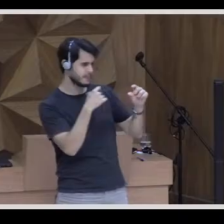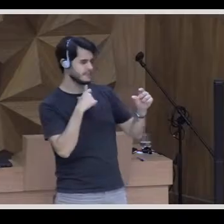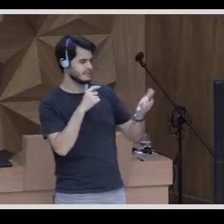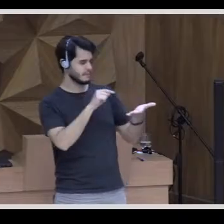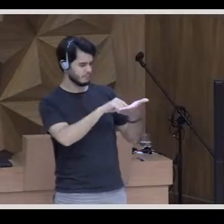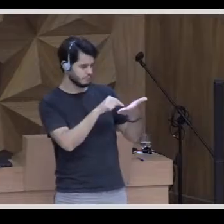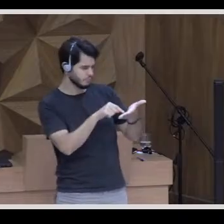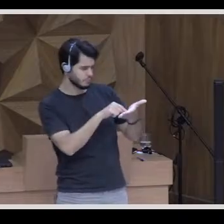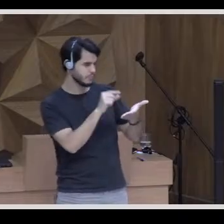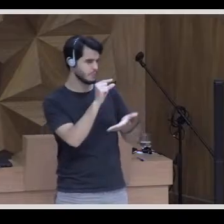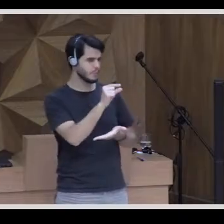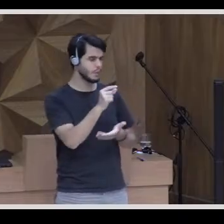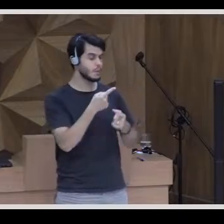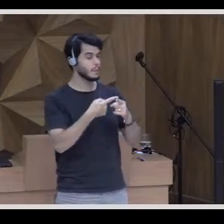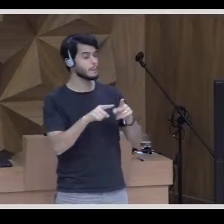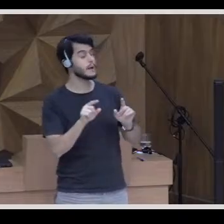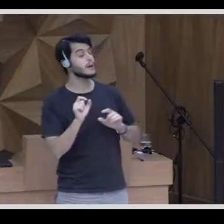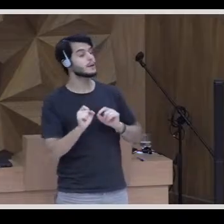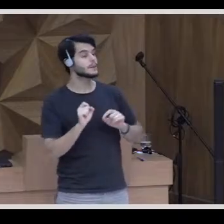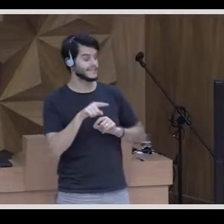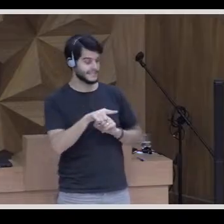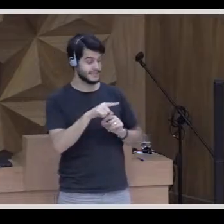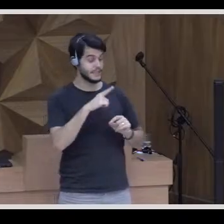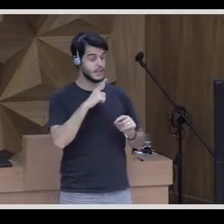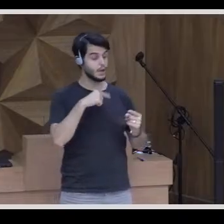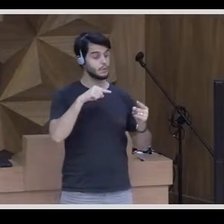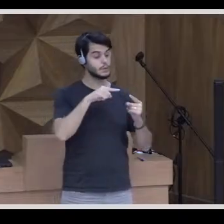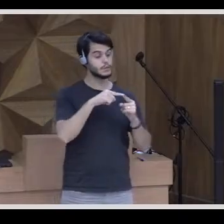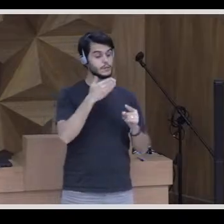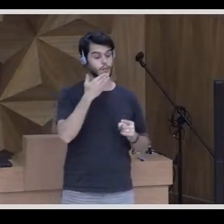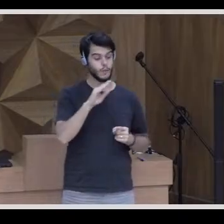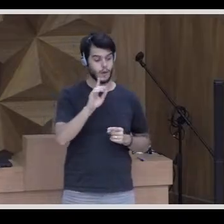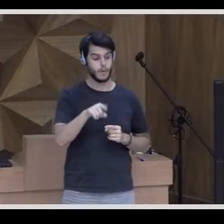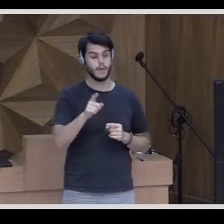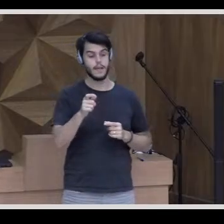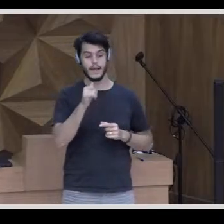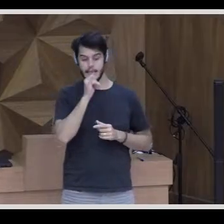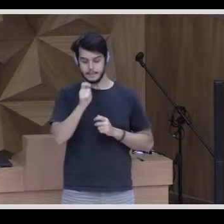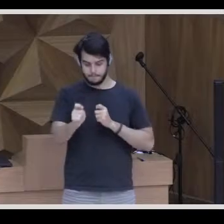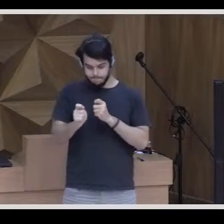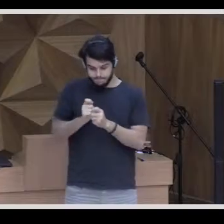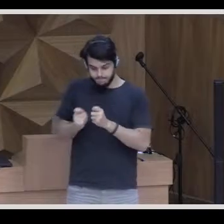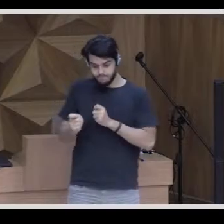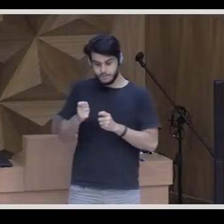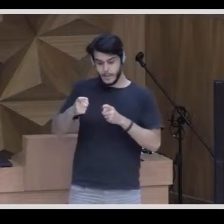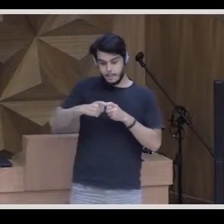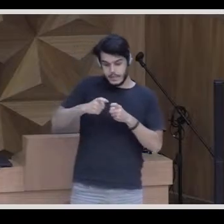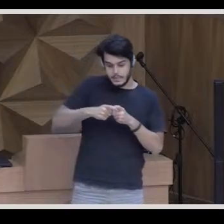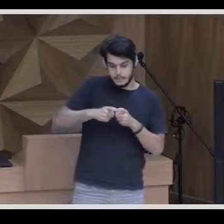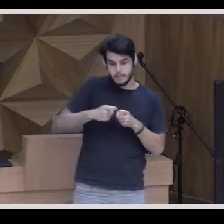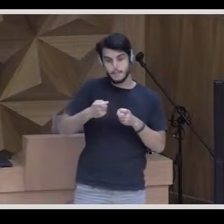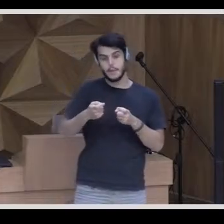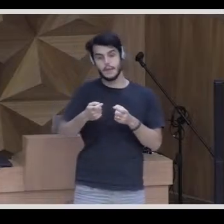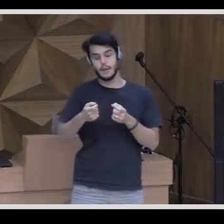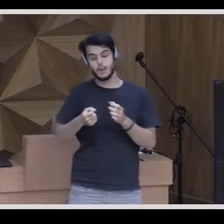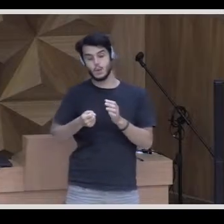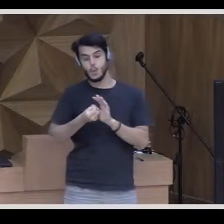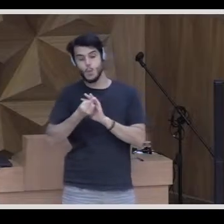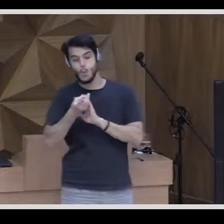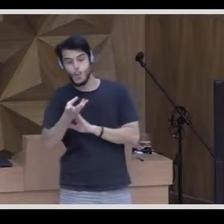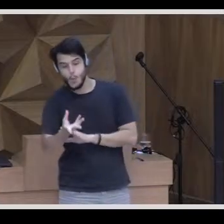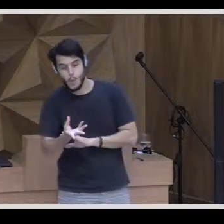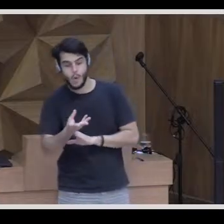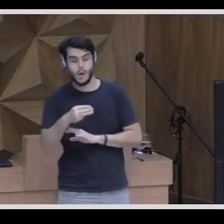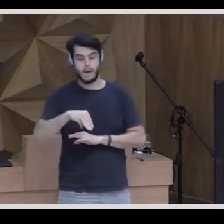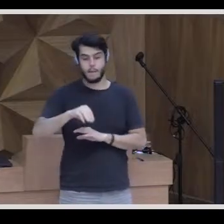deliver medication to patients. But actually, it turns out that there are an enormous number of faults or problems